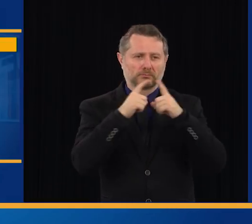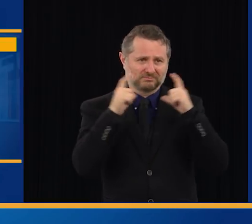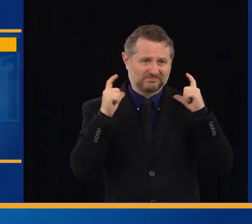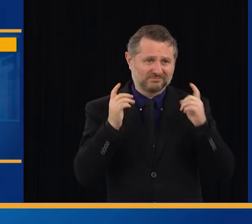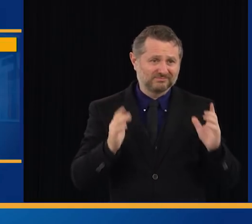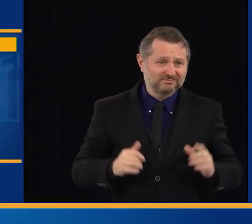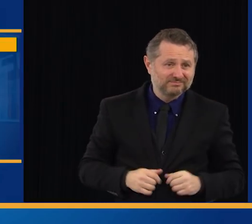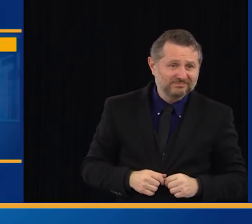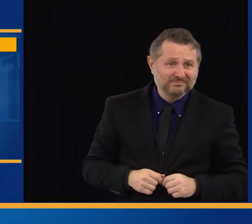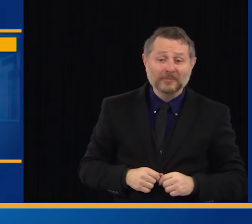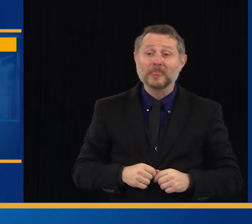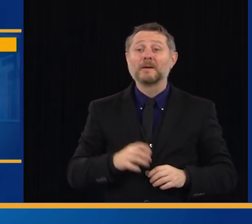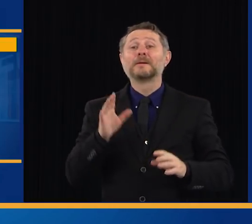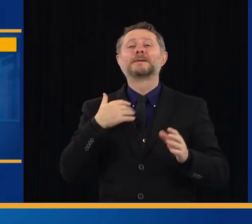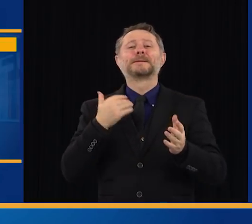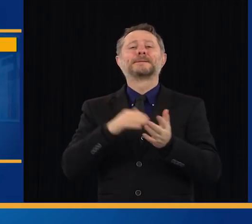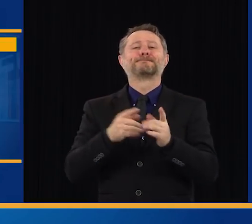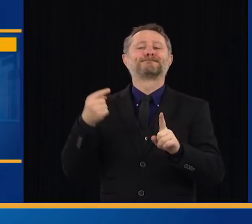in public